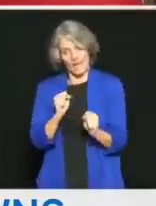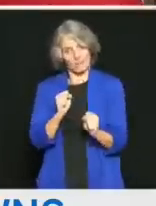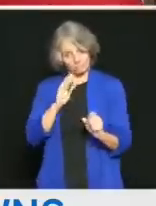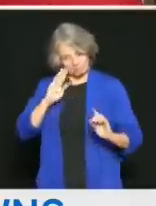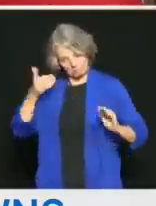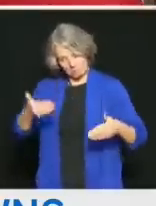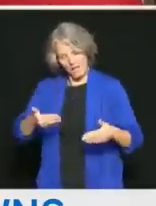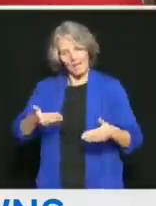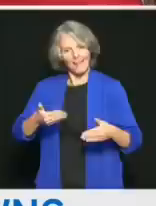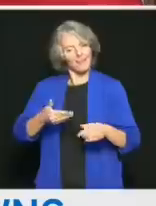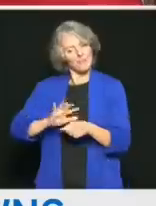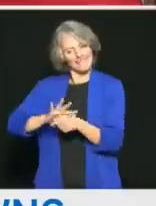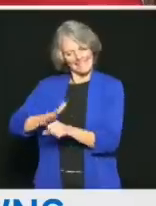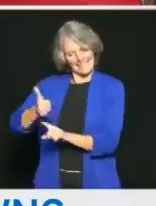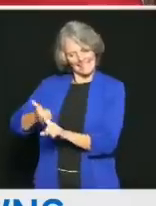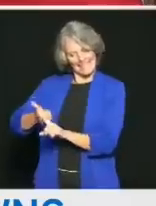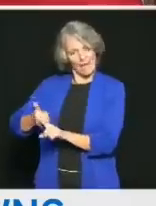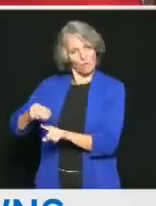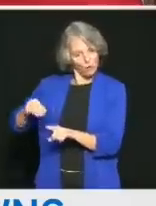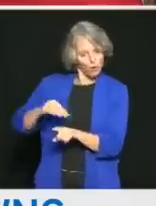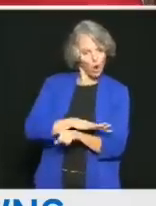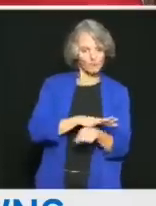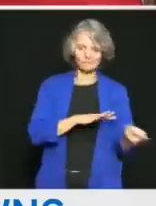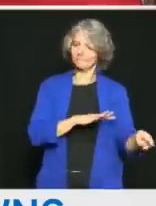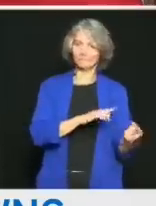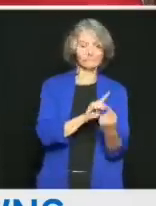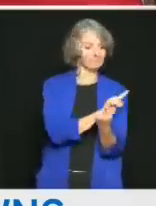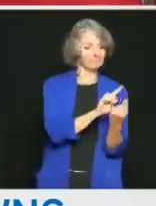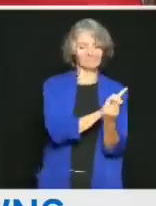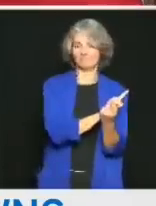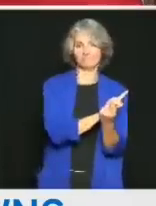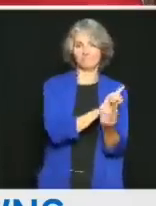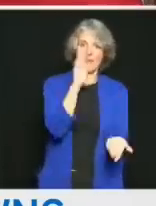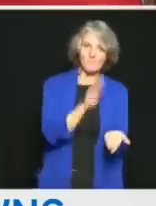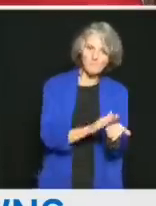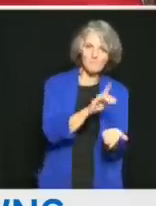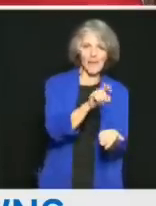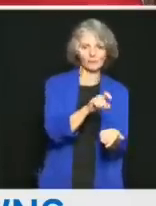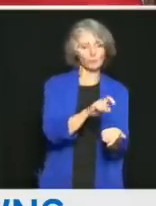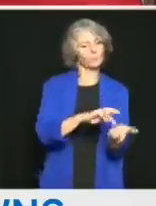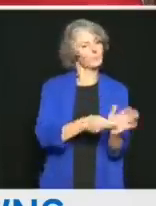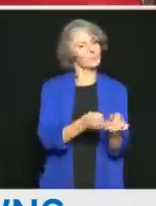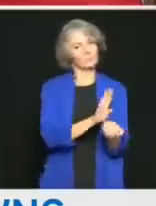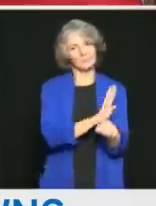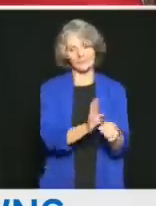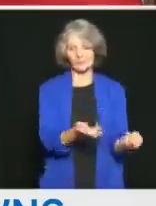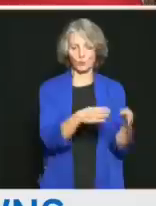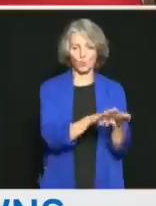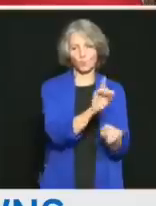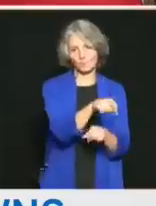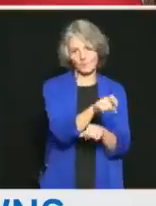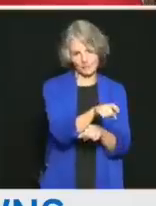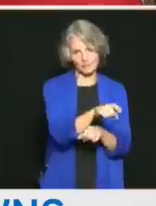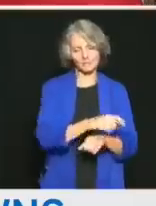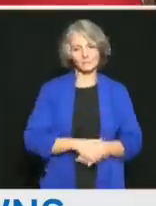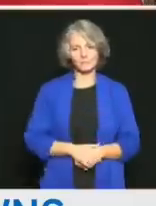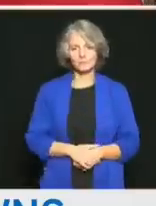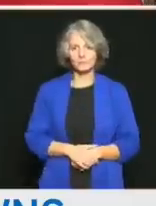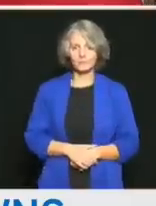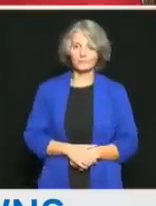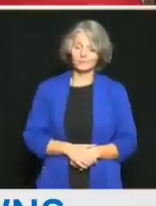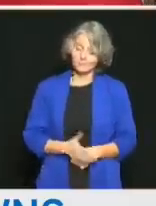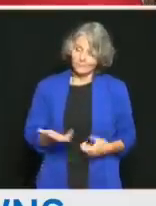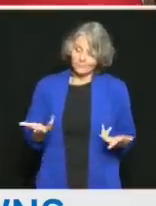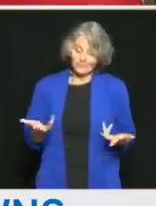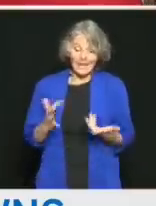virus. And we know the surefire way to stop it is to limit our social interactions. And